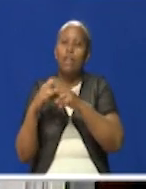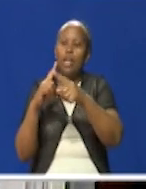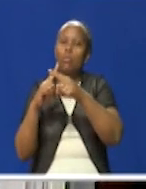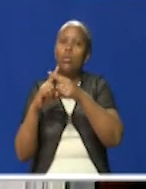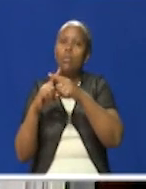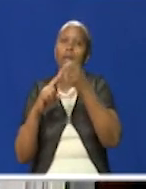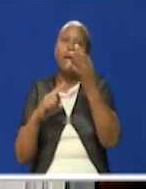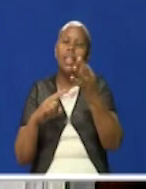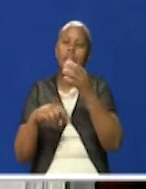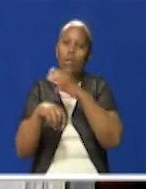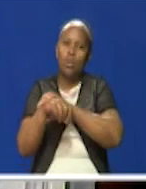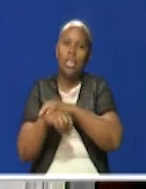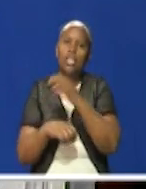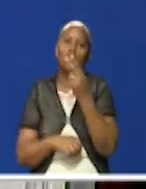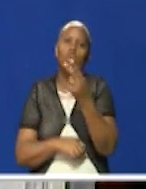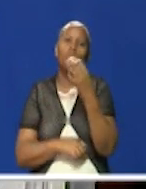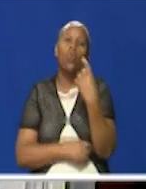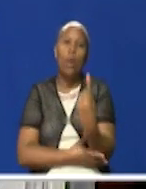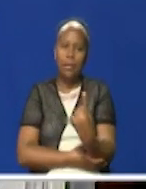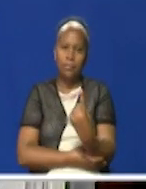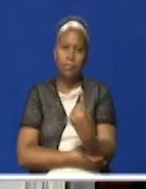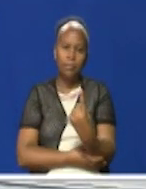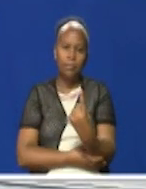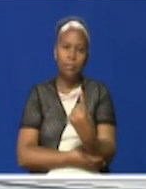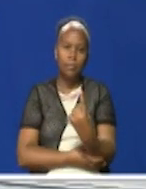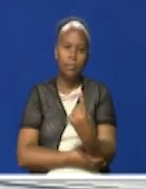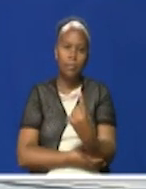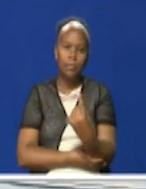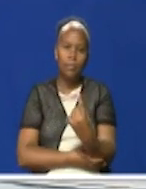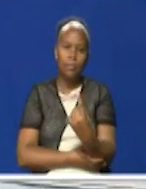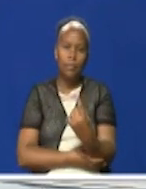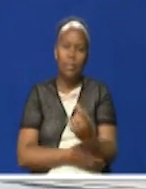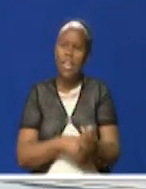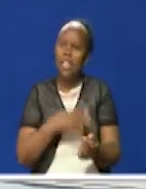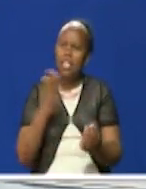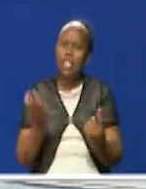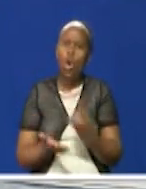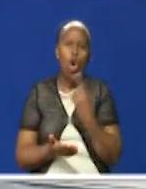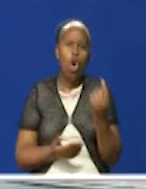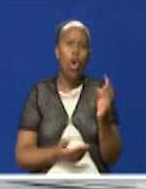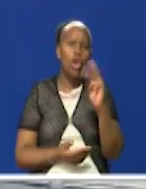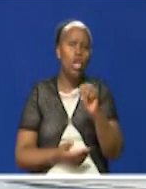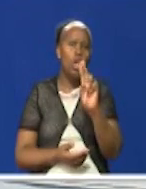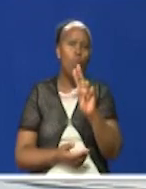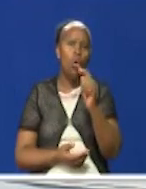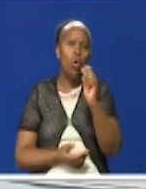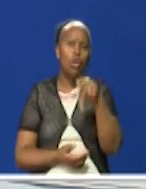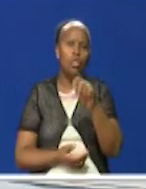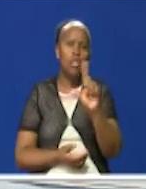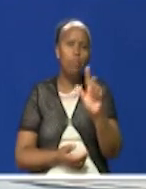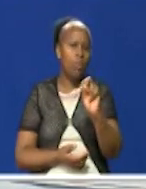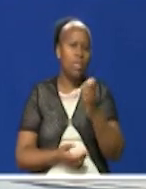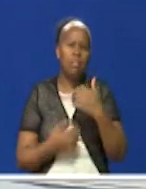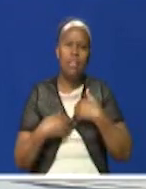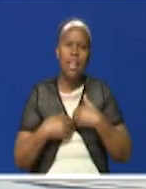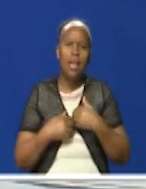by 3 will give us 21. These are not the only multiples that we have. They